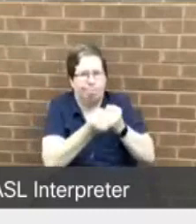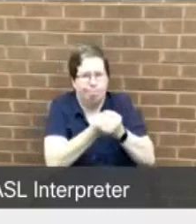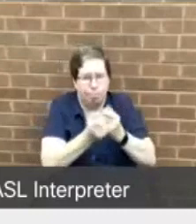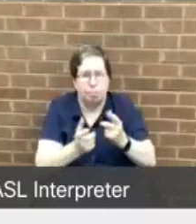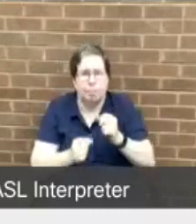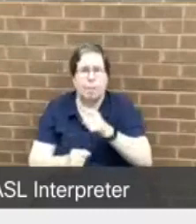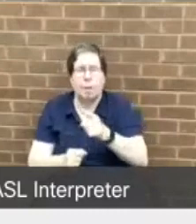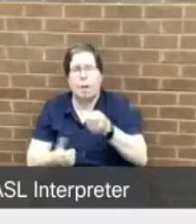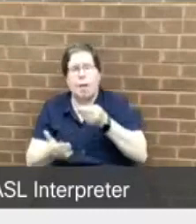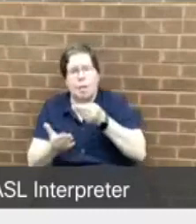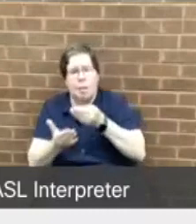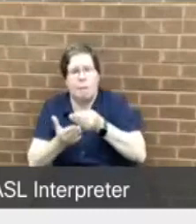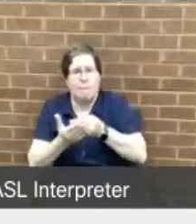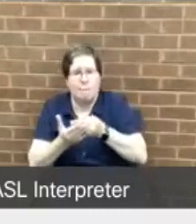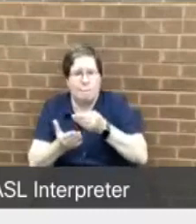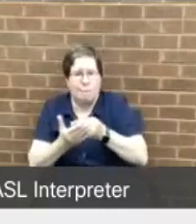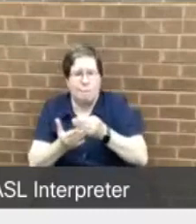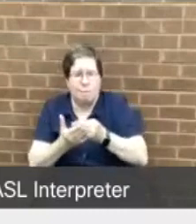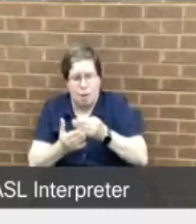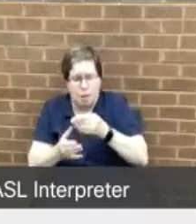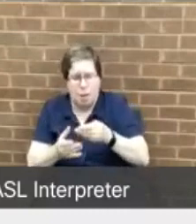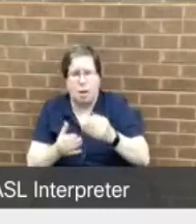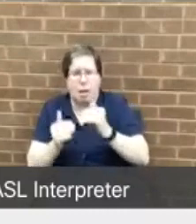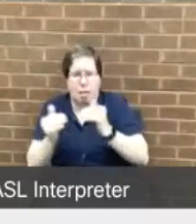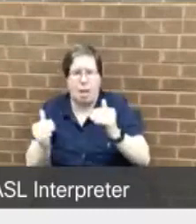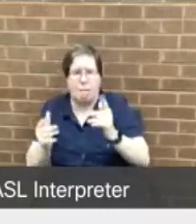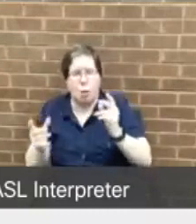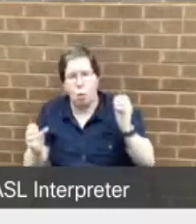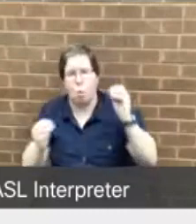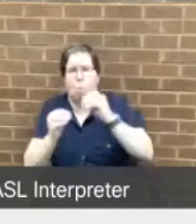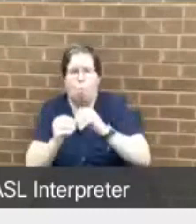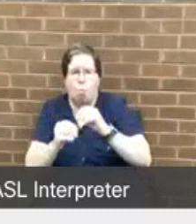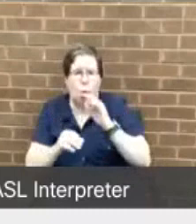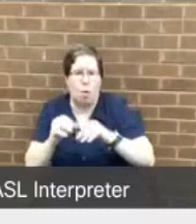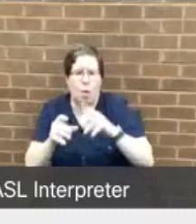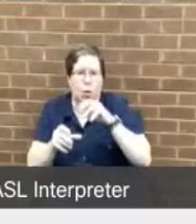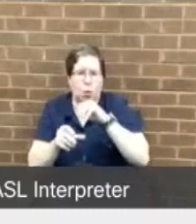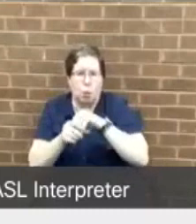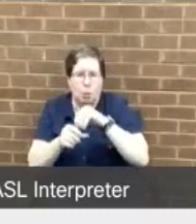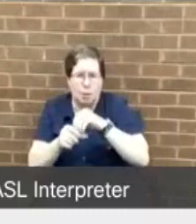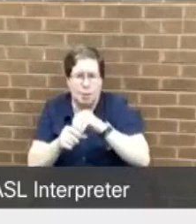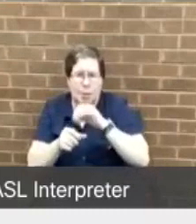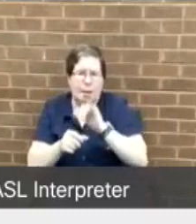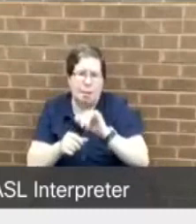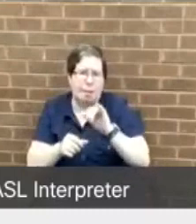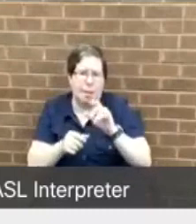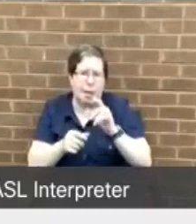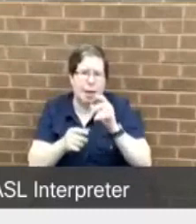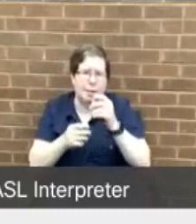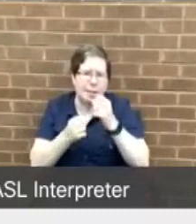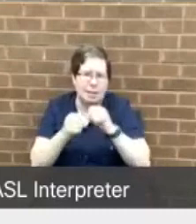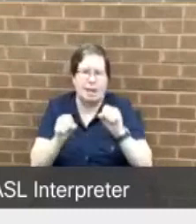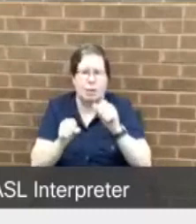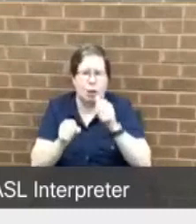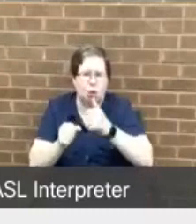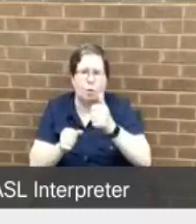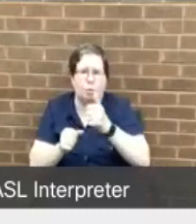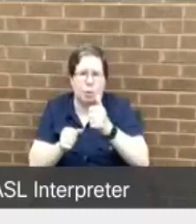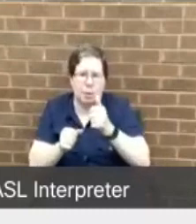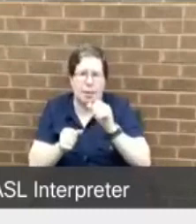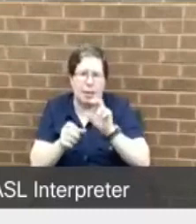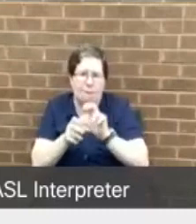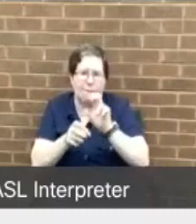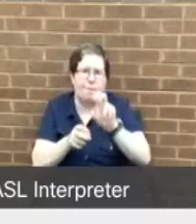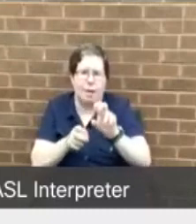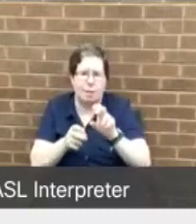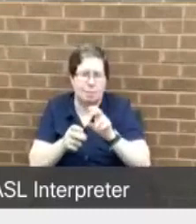the funding levels in the CTP are actually over what was in the Transit Safety and Investment Act. The year by year just doesn't match based on